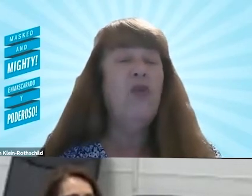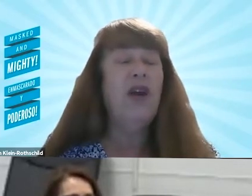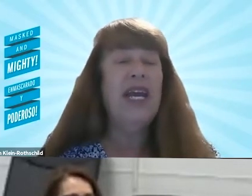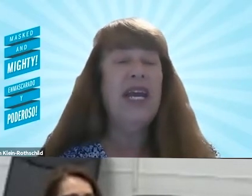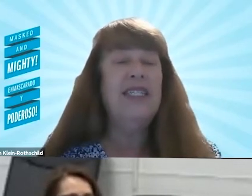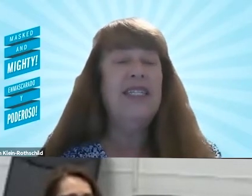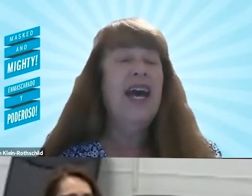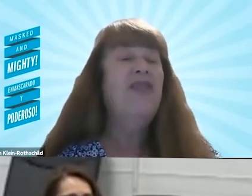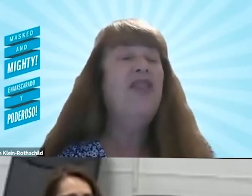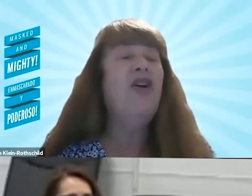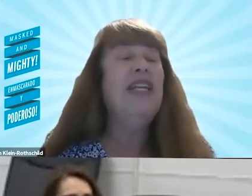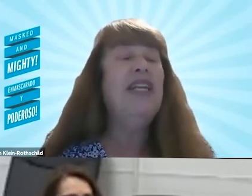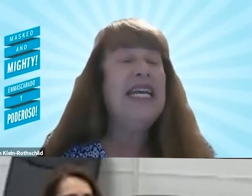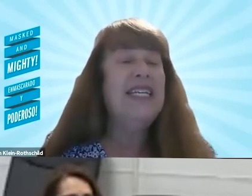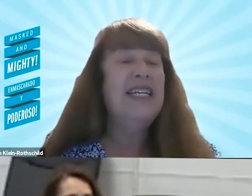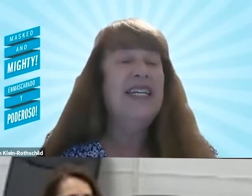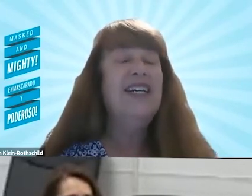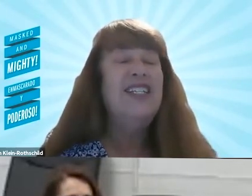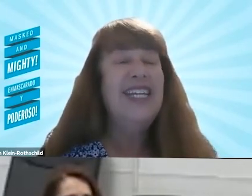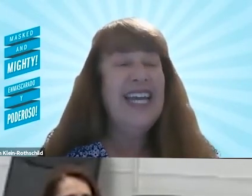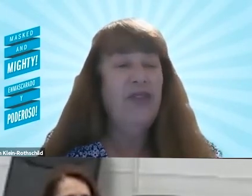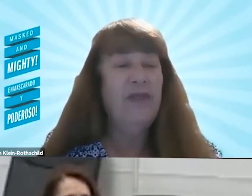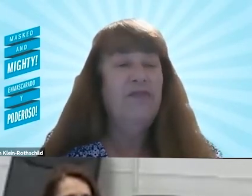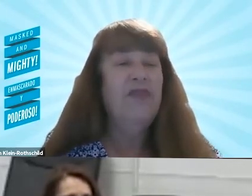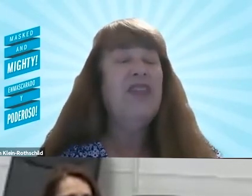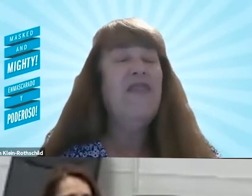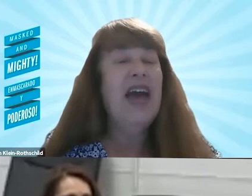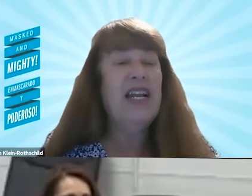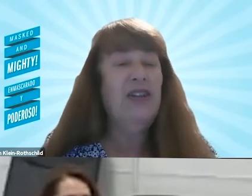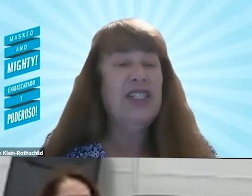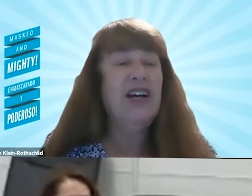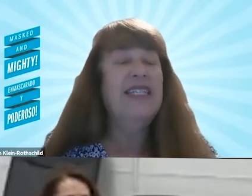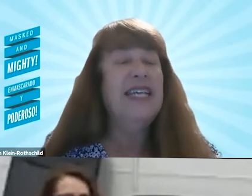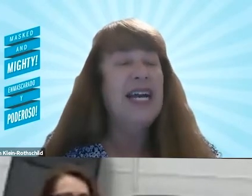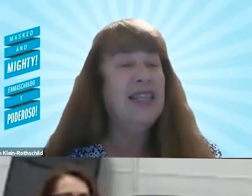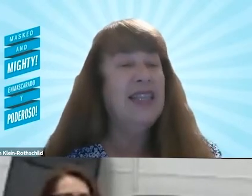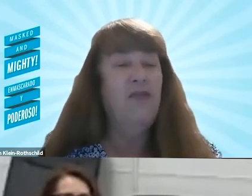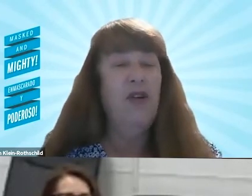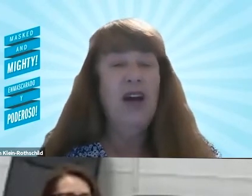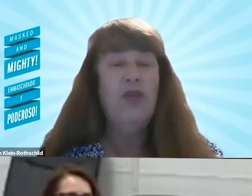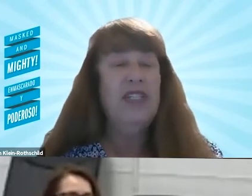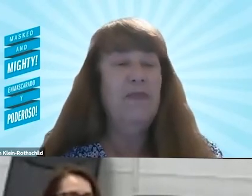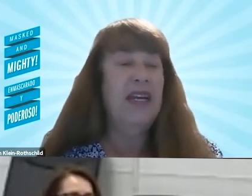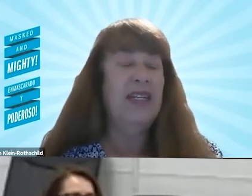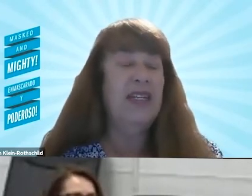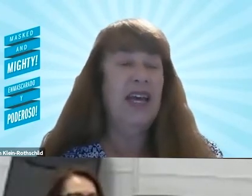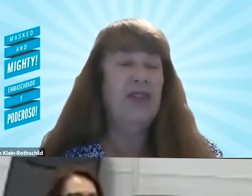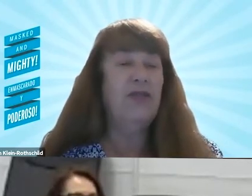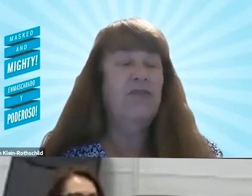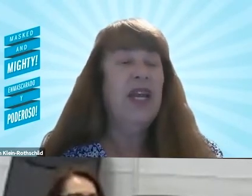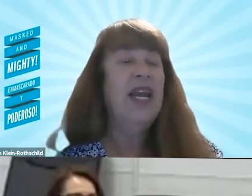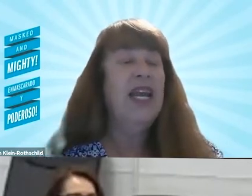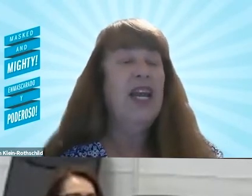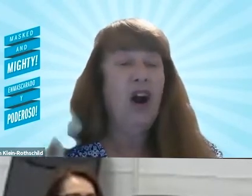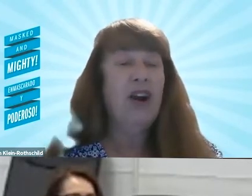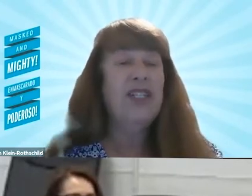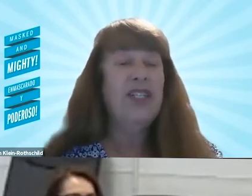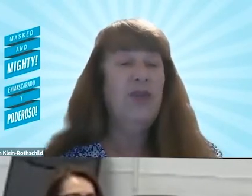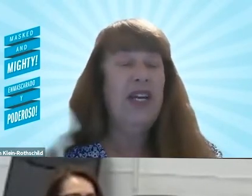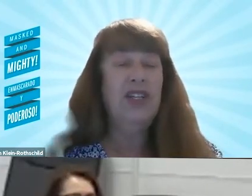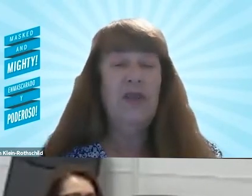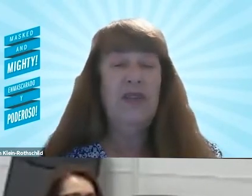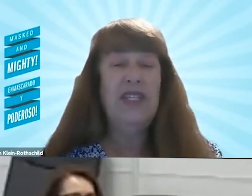are 3 or more cases that are linked together, that they've had close contact, that they've transmitted together. In